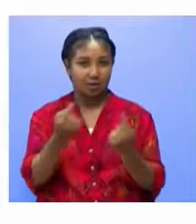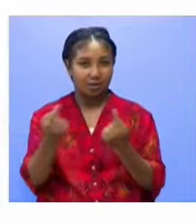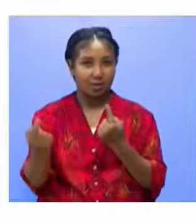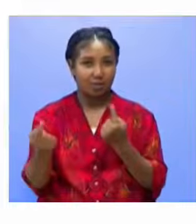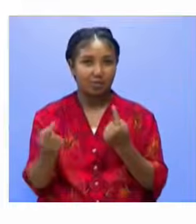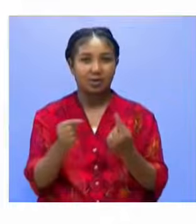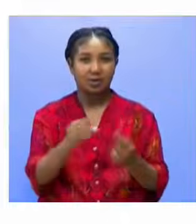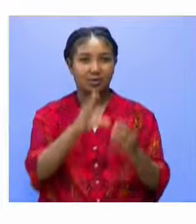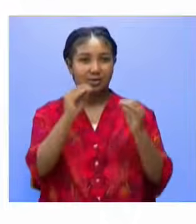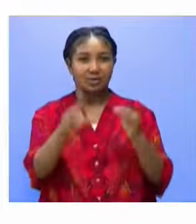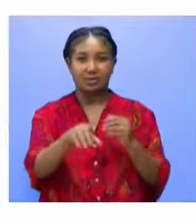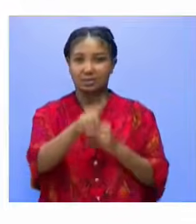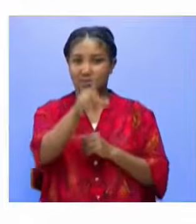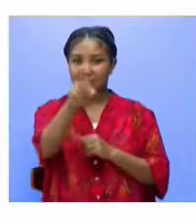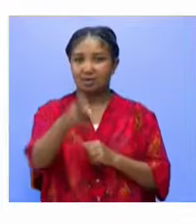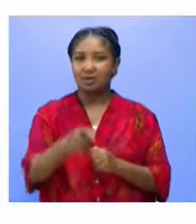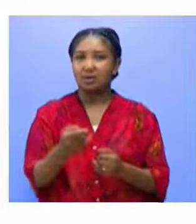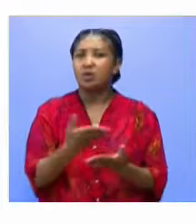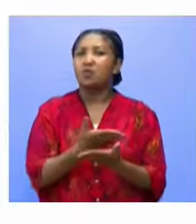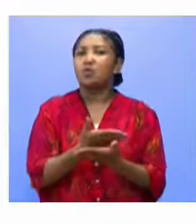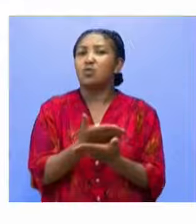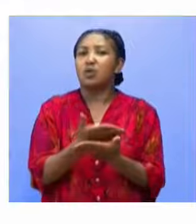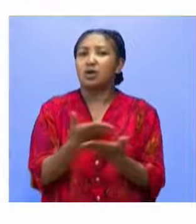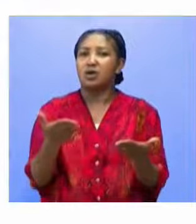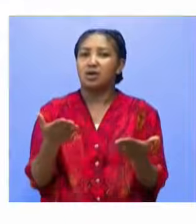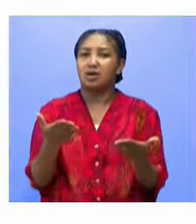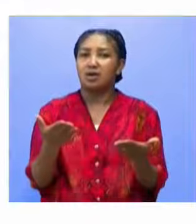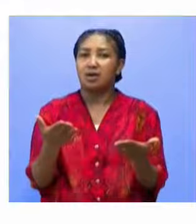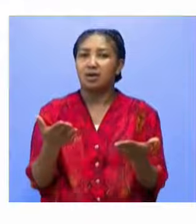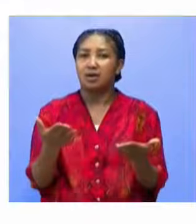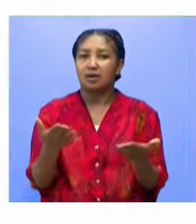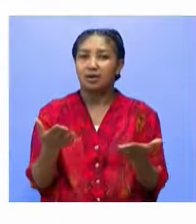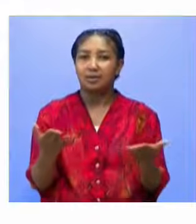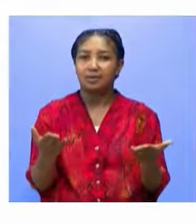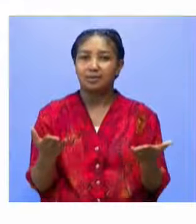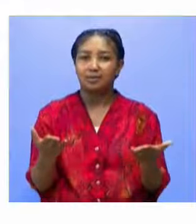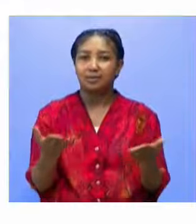Maybe if your teacher said, where